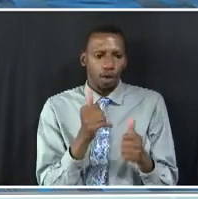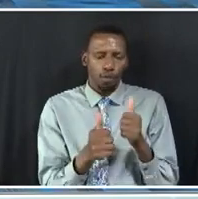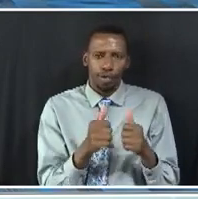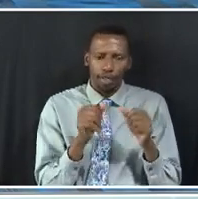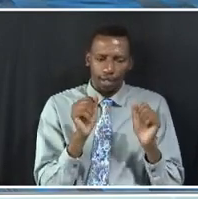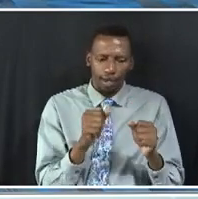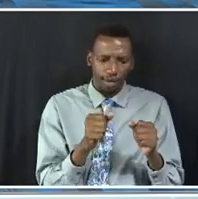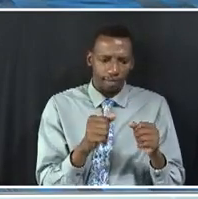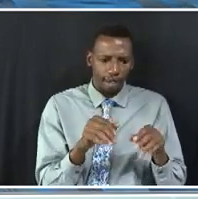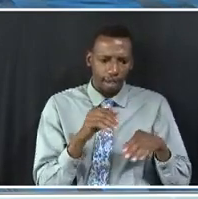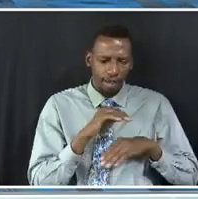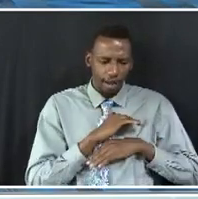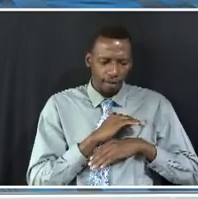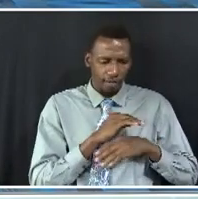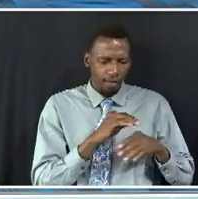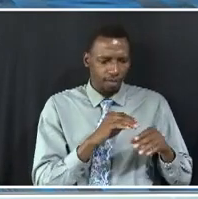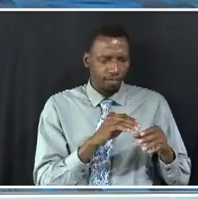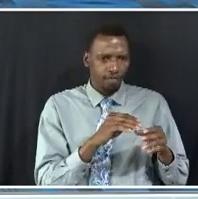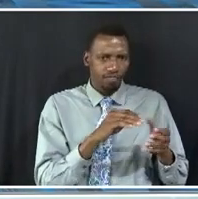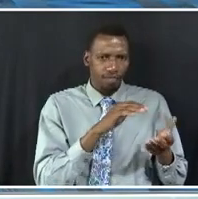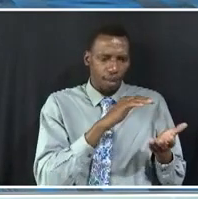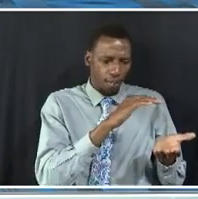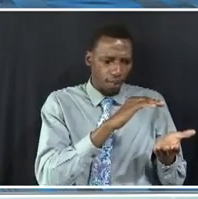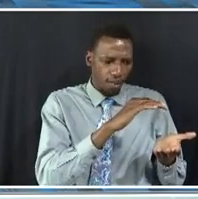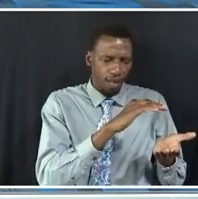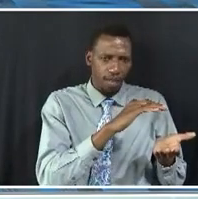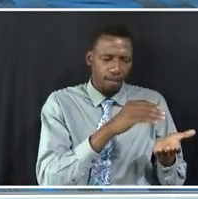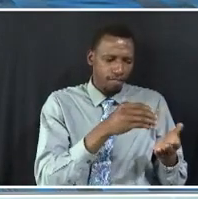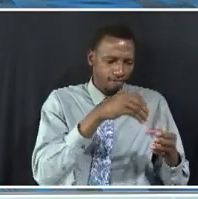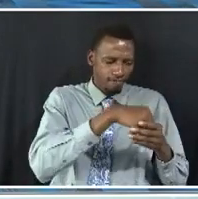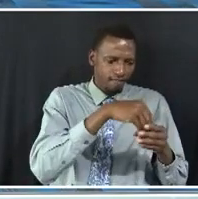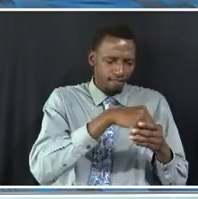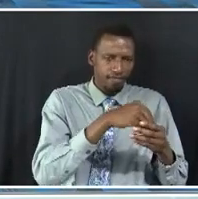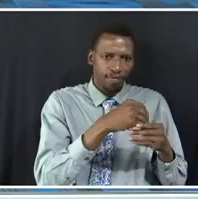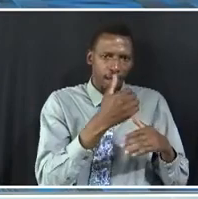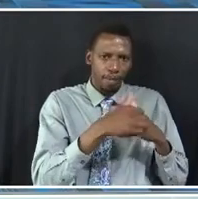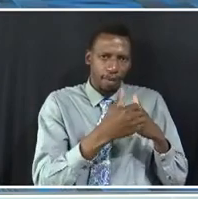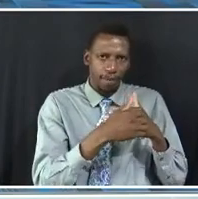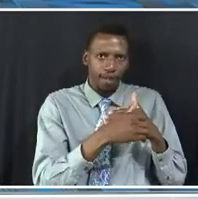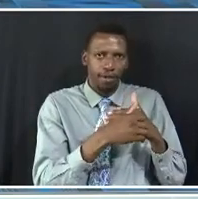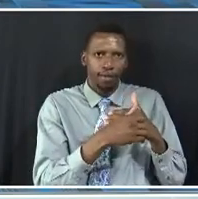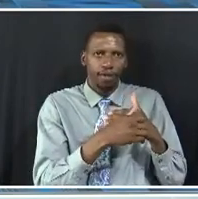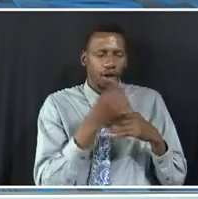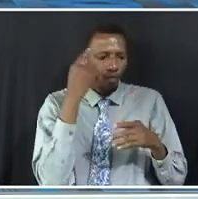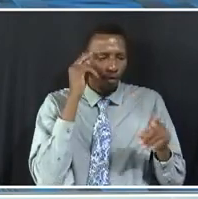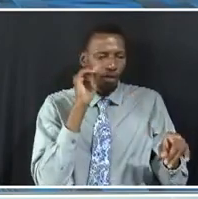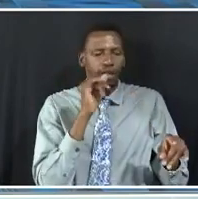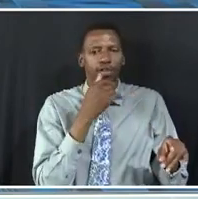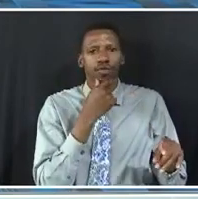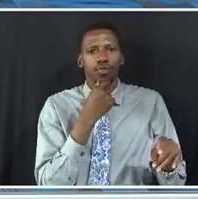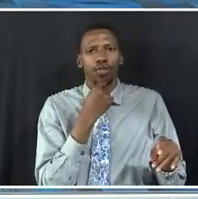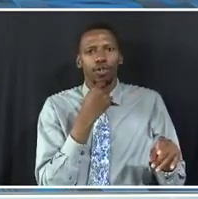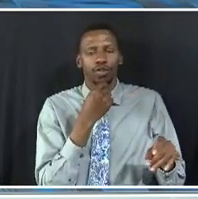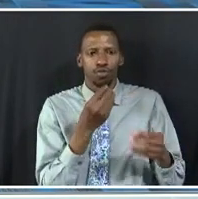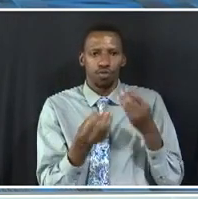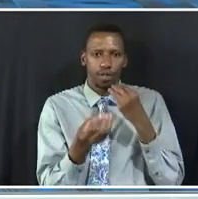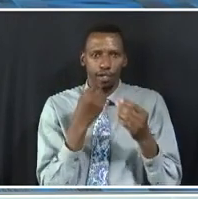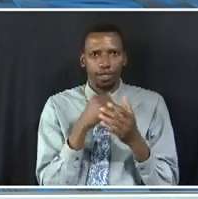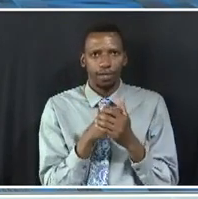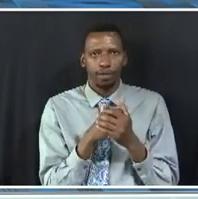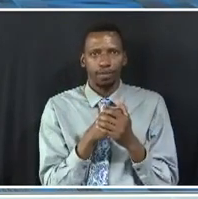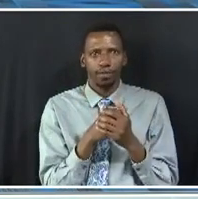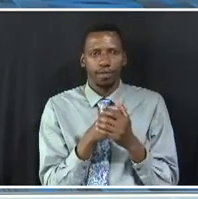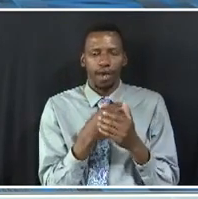lunchbox are just sufficient kangumus for that little boy to eat and some